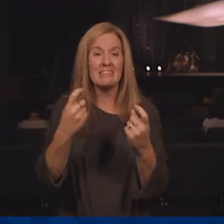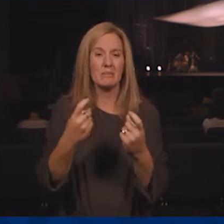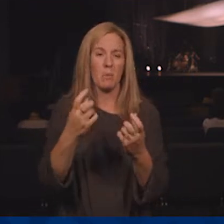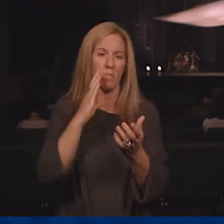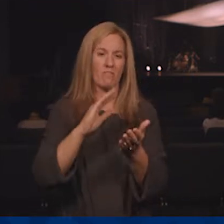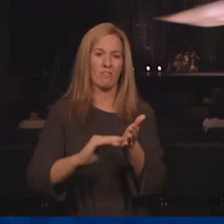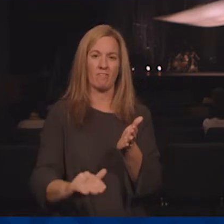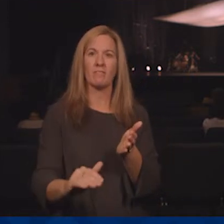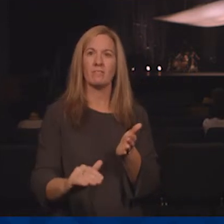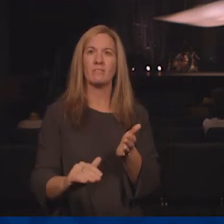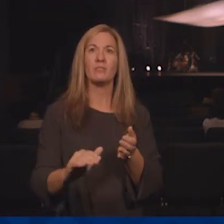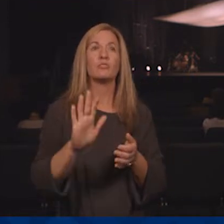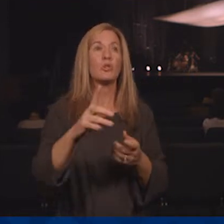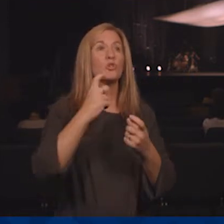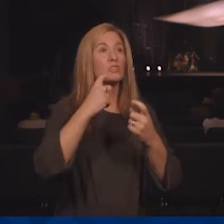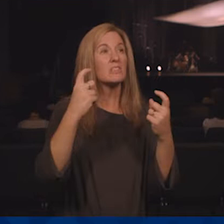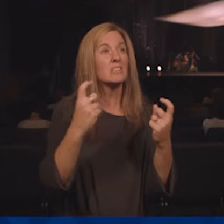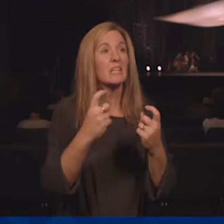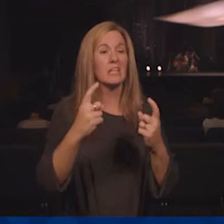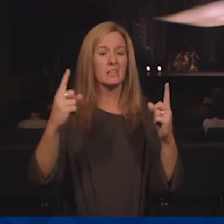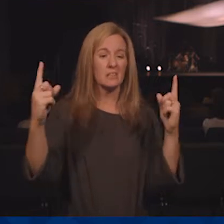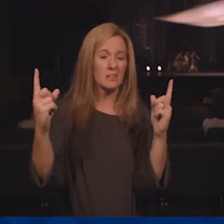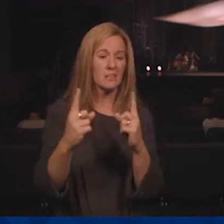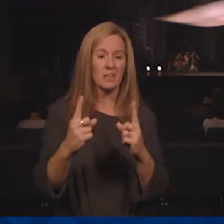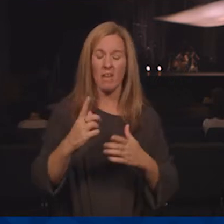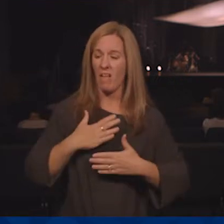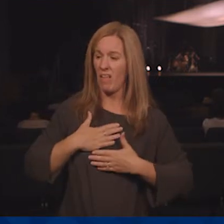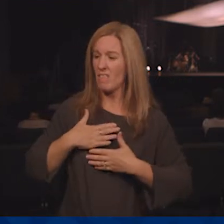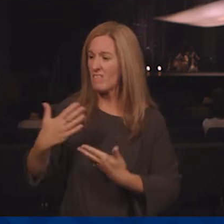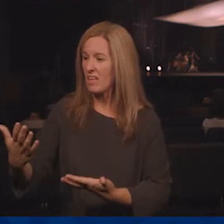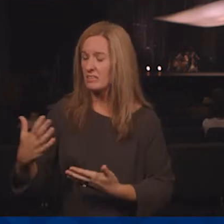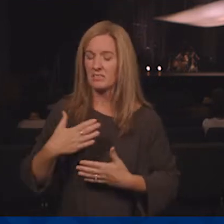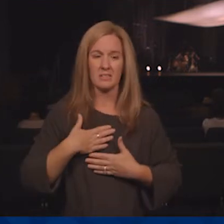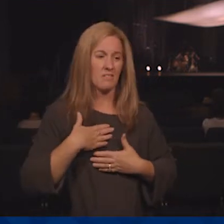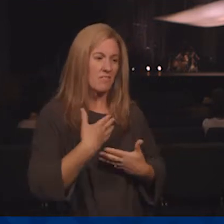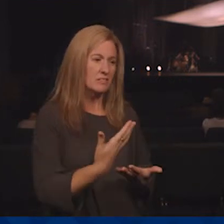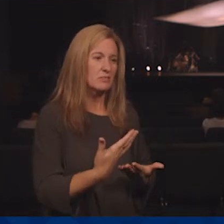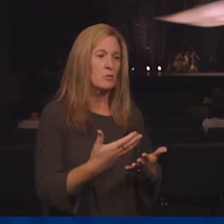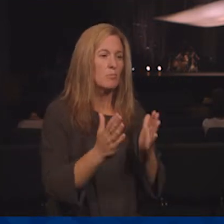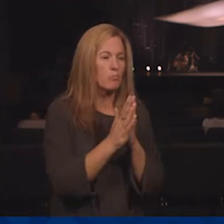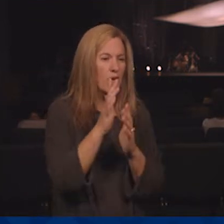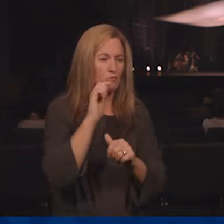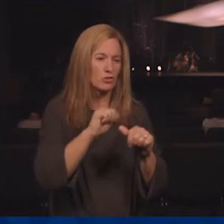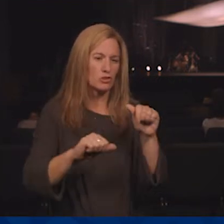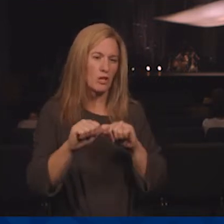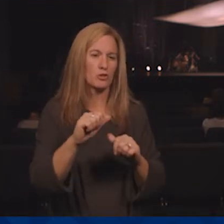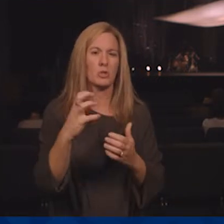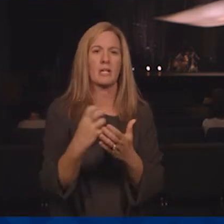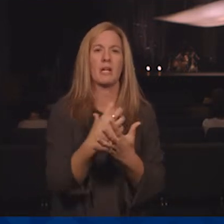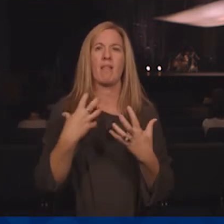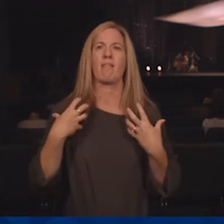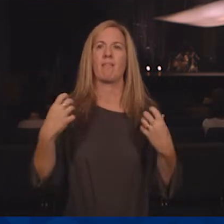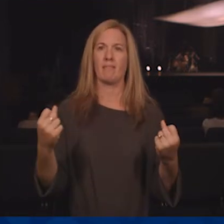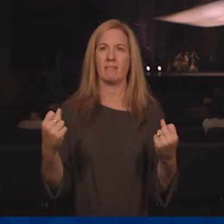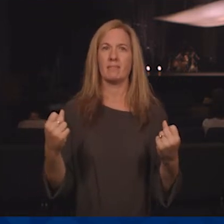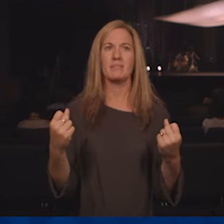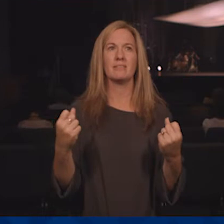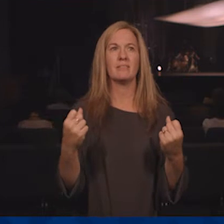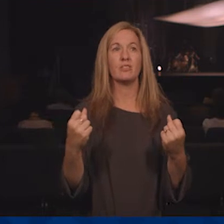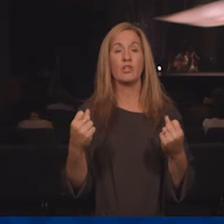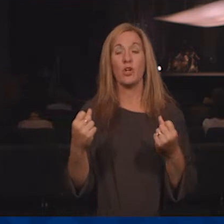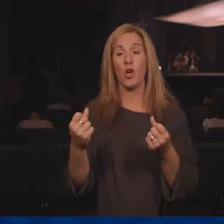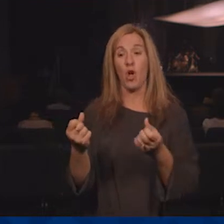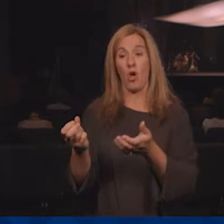Therefore, confess your sins to each other and pray for each other so that you might be healed. The prayer of a righteous person is powerful